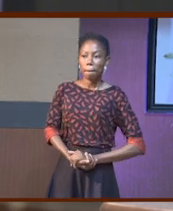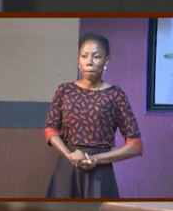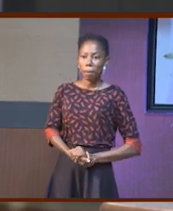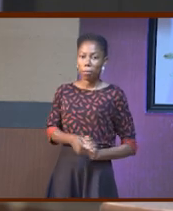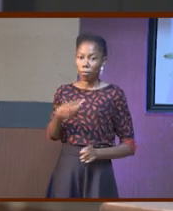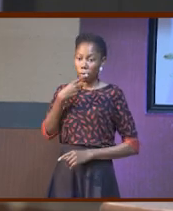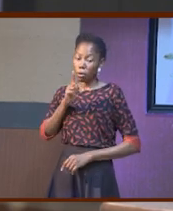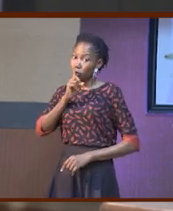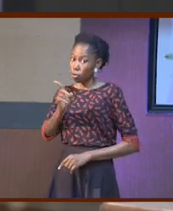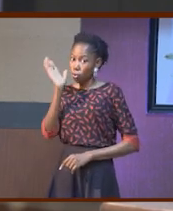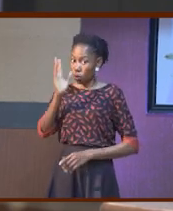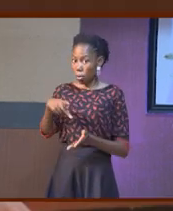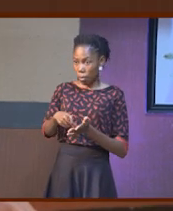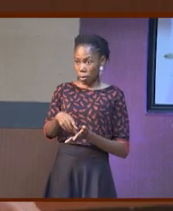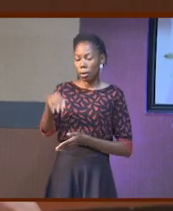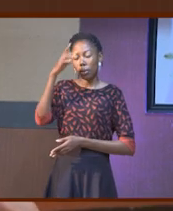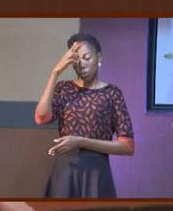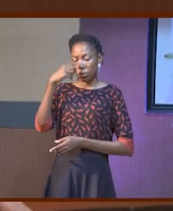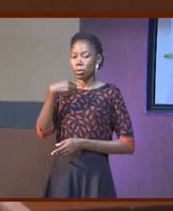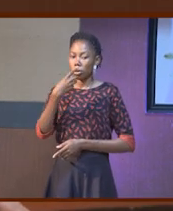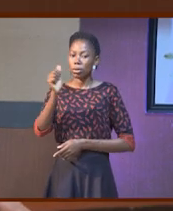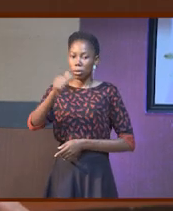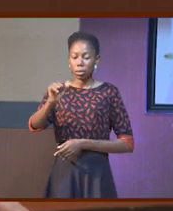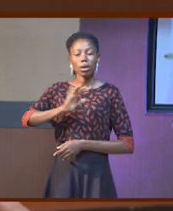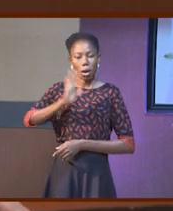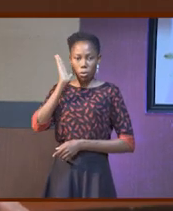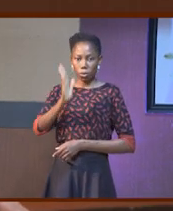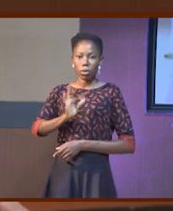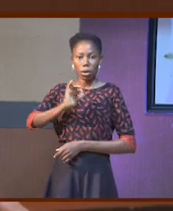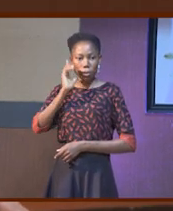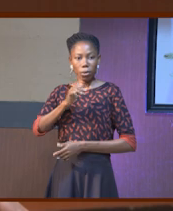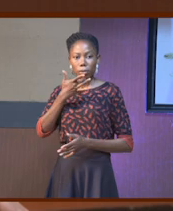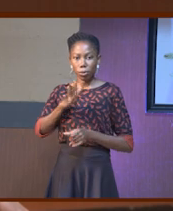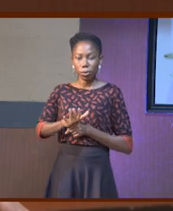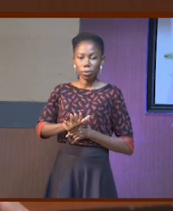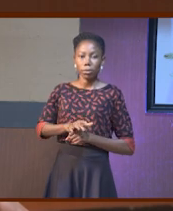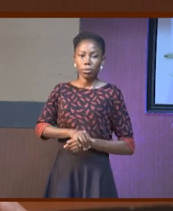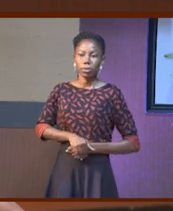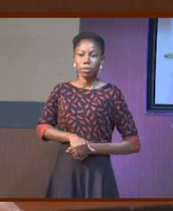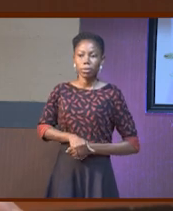Are you sure you start paying by January? Yes, I'll work towards it. I promise.